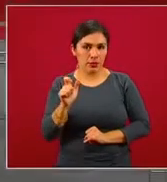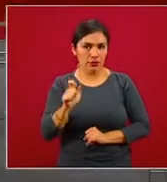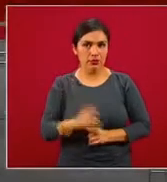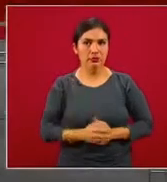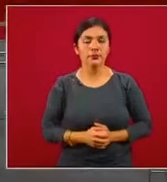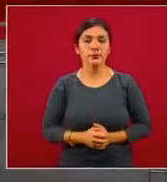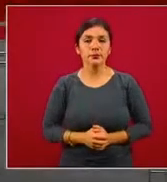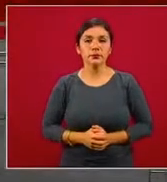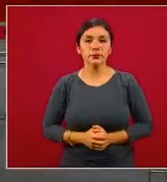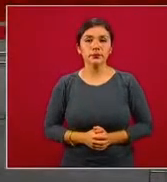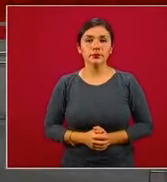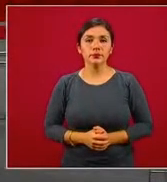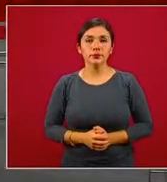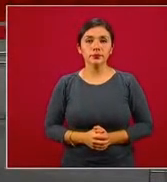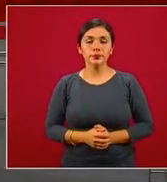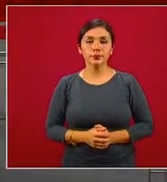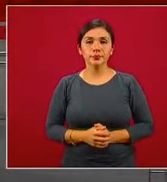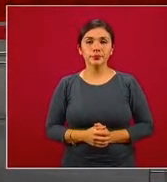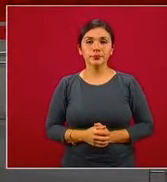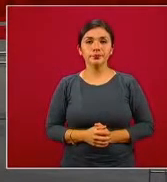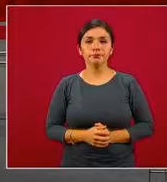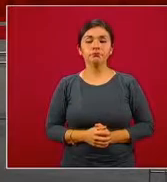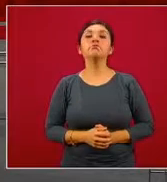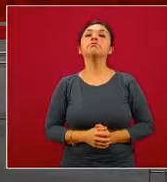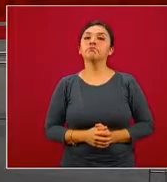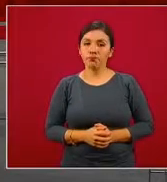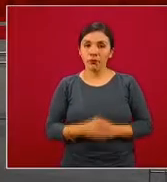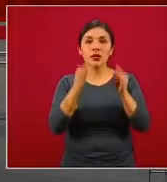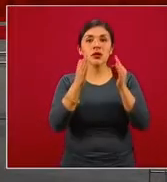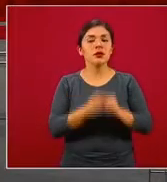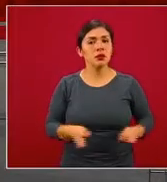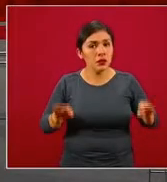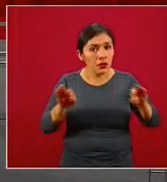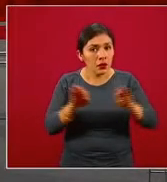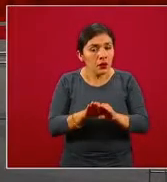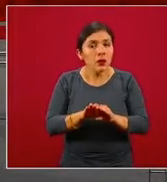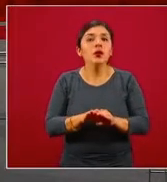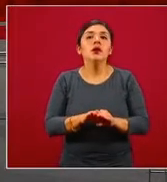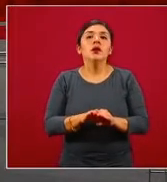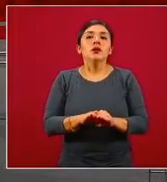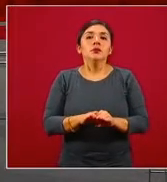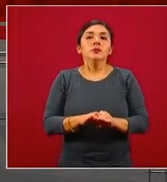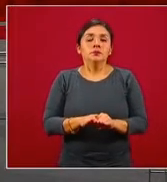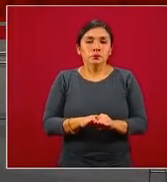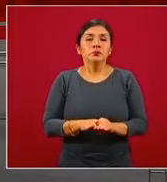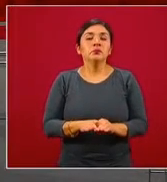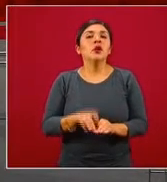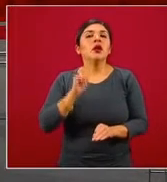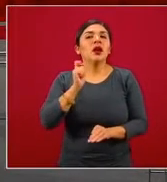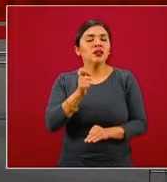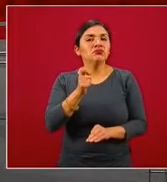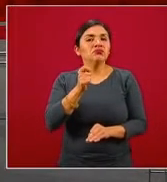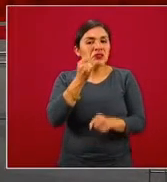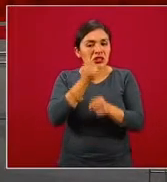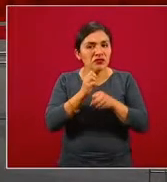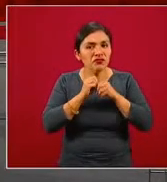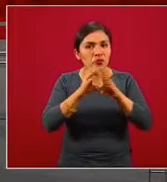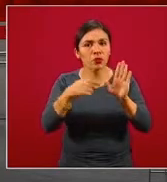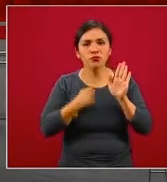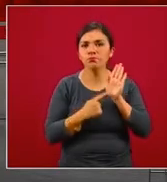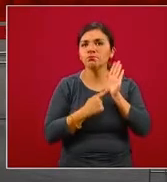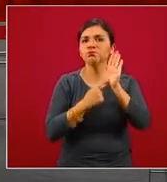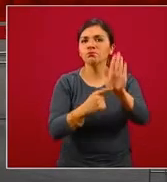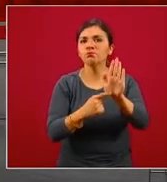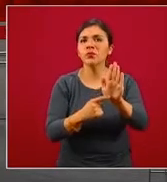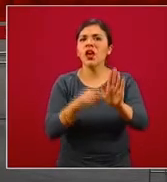www.gov.mx. www.coronavirus.gov.mx. Importante también el hecho Let o me el also dato highlight histórico this de presentar historic datos